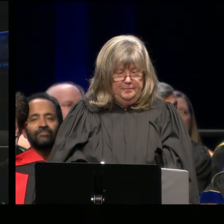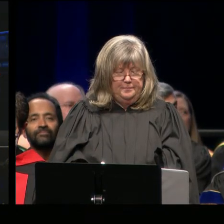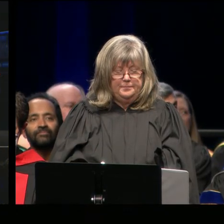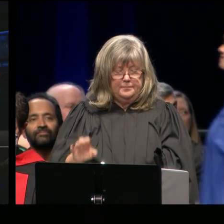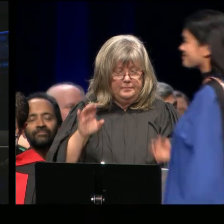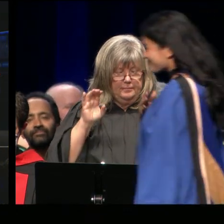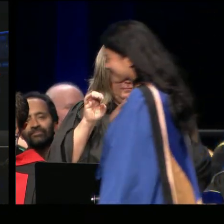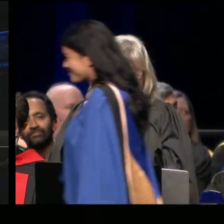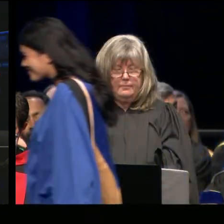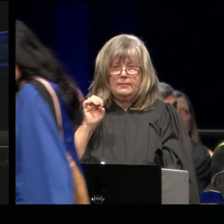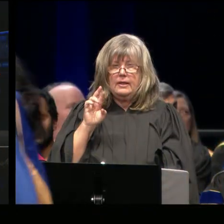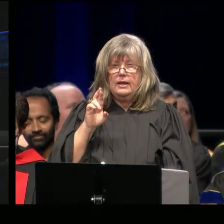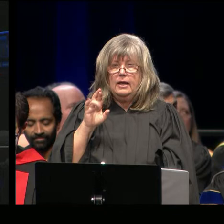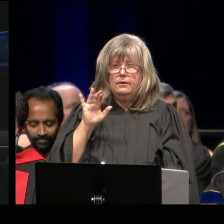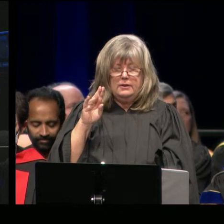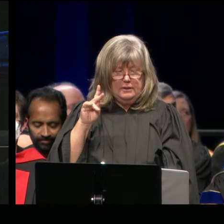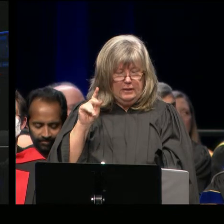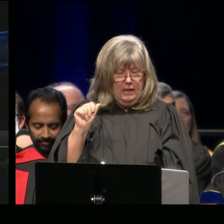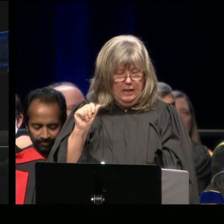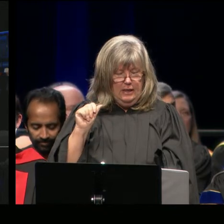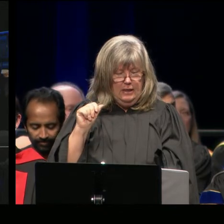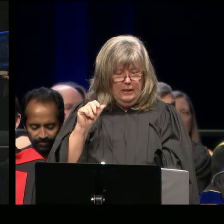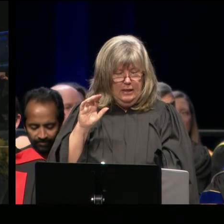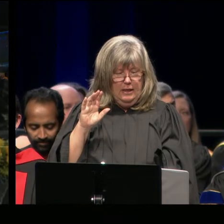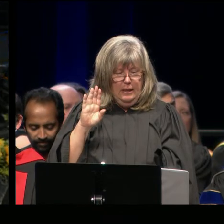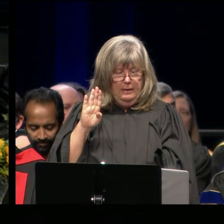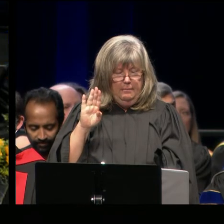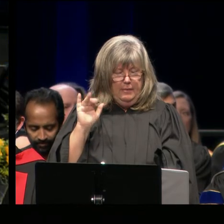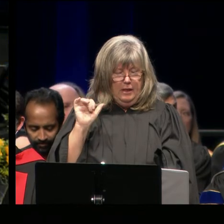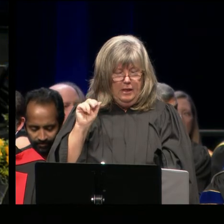Erica Bianca Agpalo.